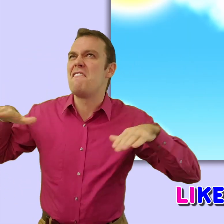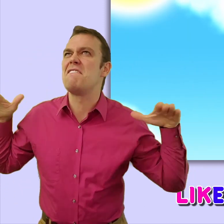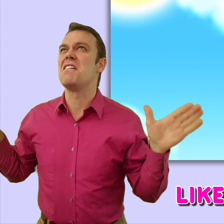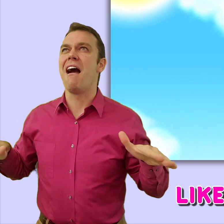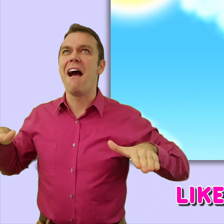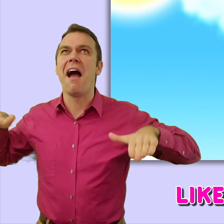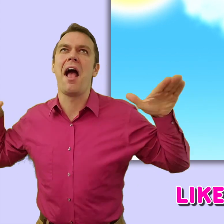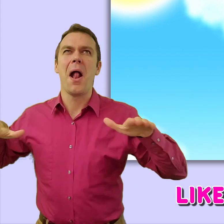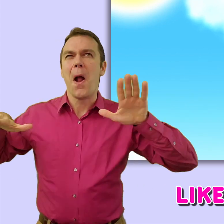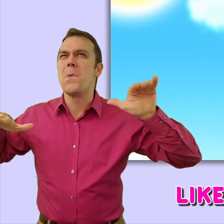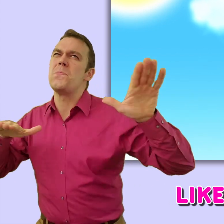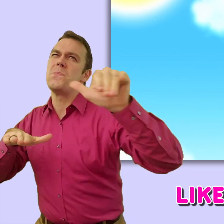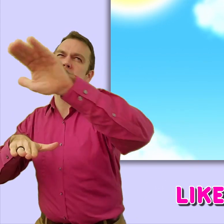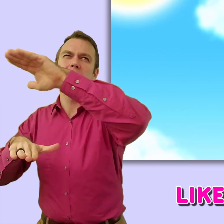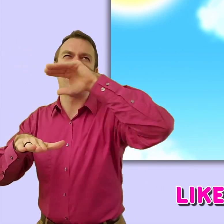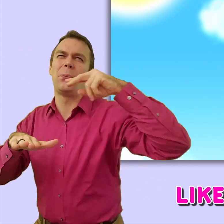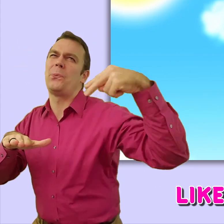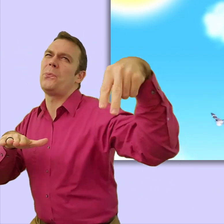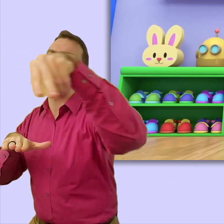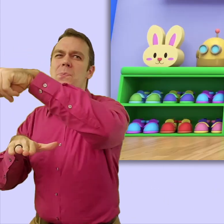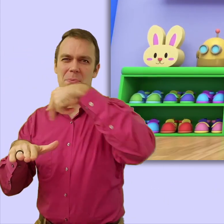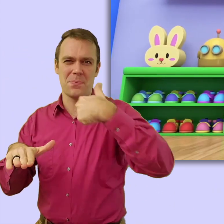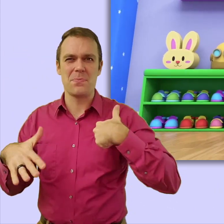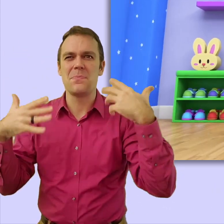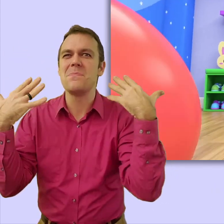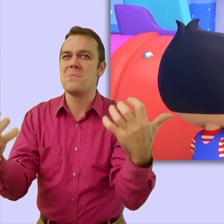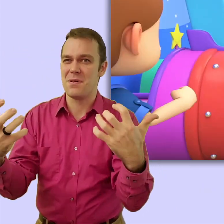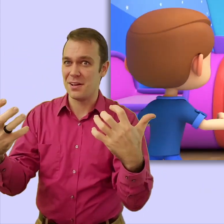fly like birds above the clouds.